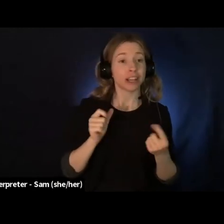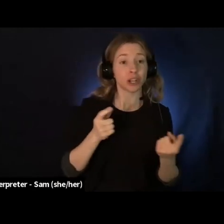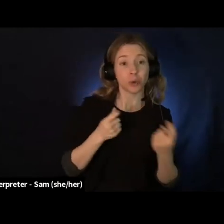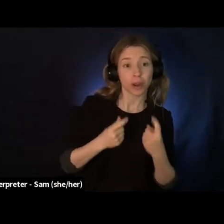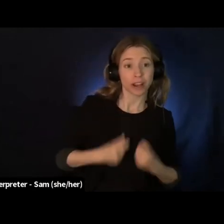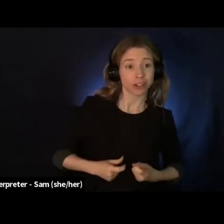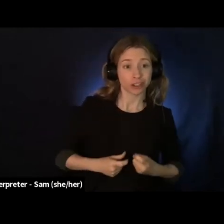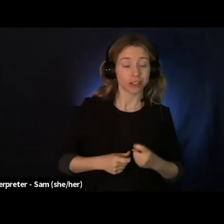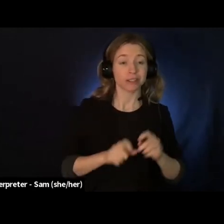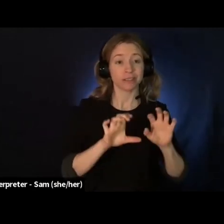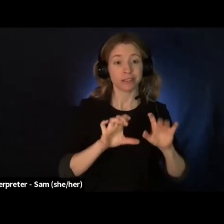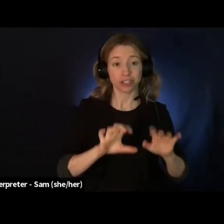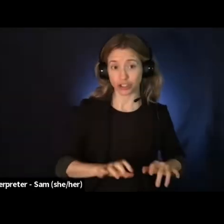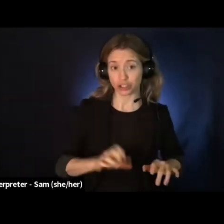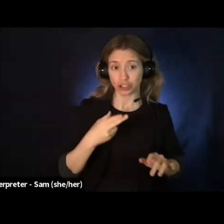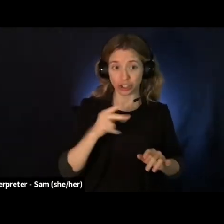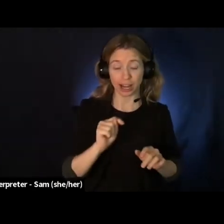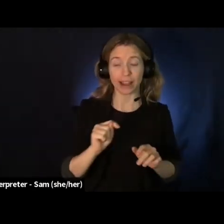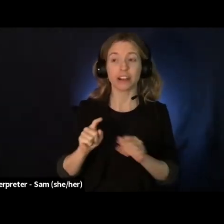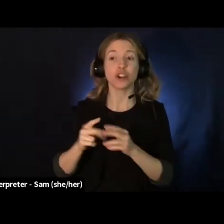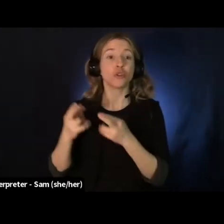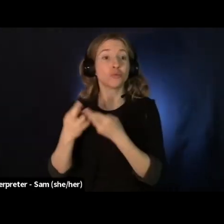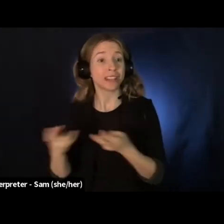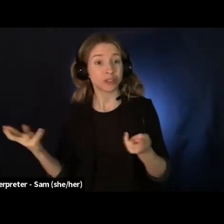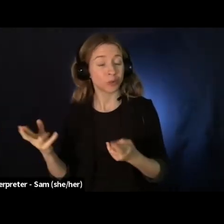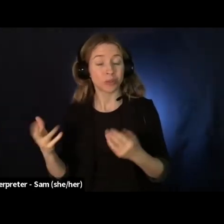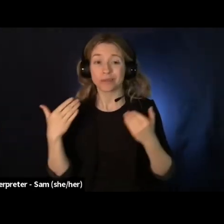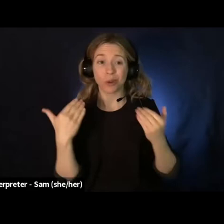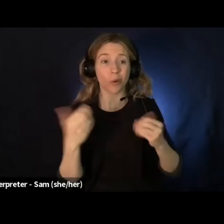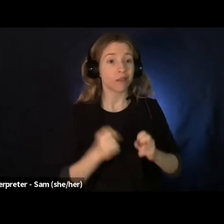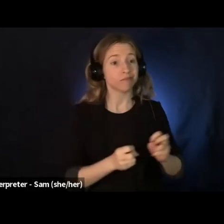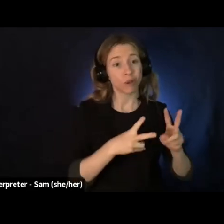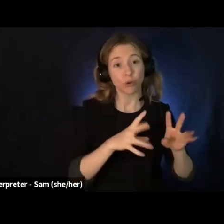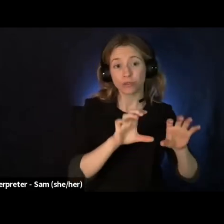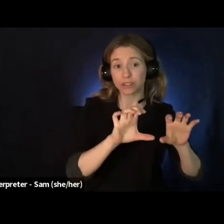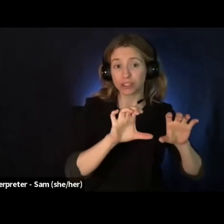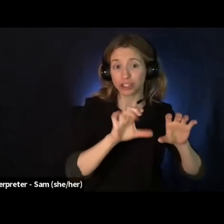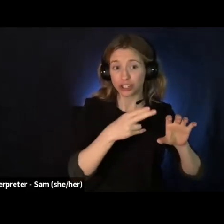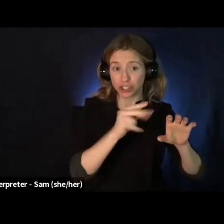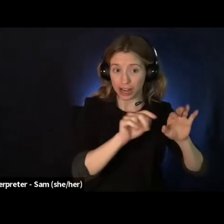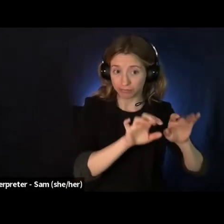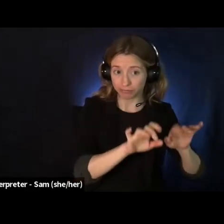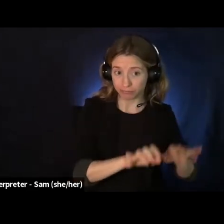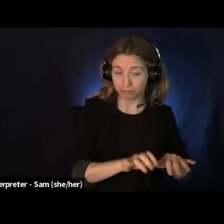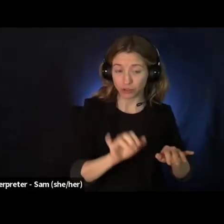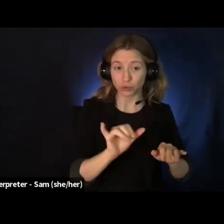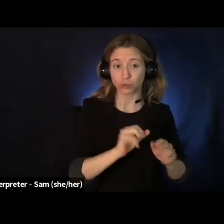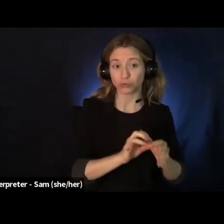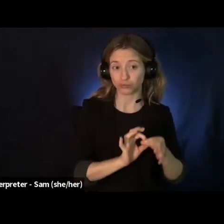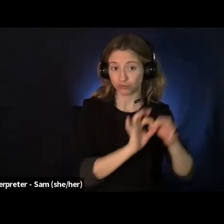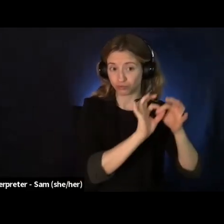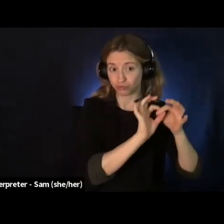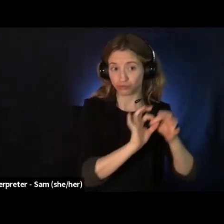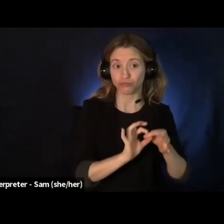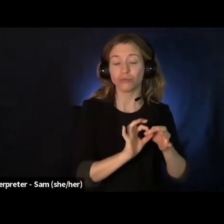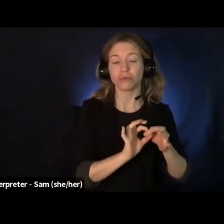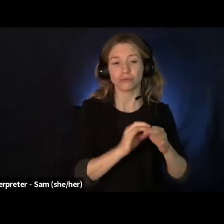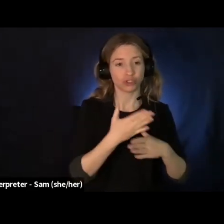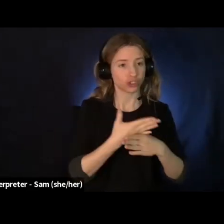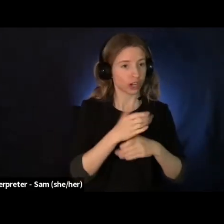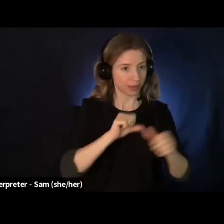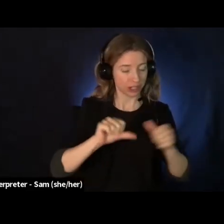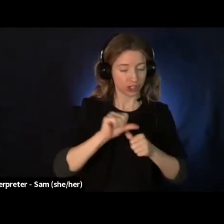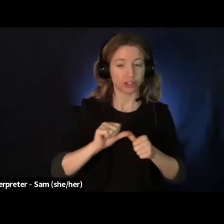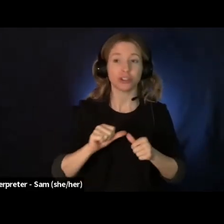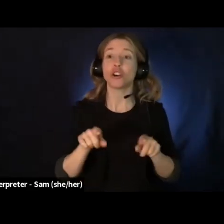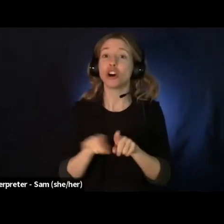send them to you via email after the session. I also want to note that this call includes closed captioning. You can turn that on